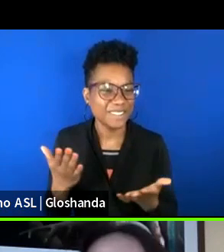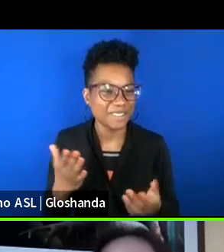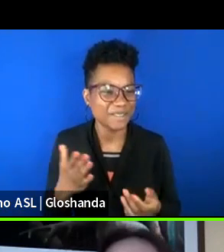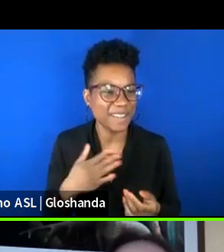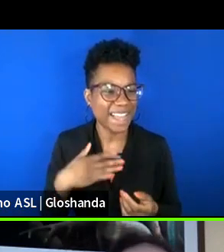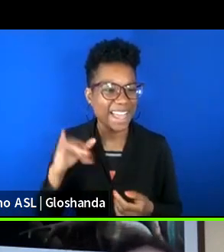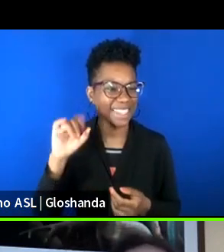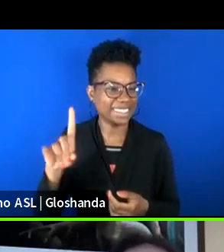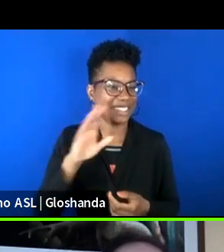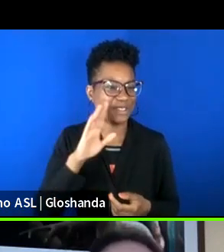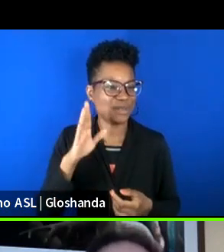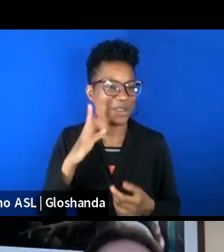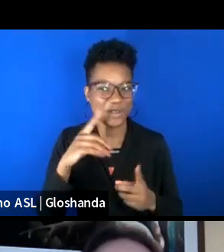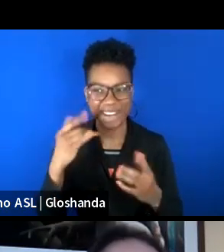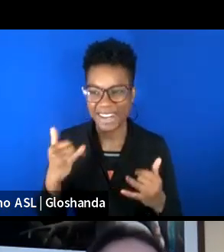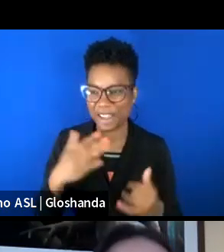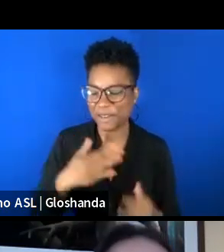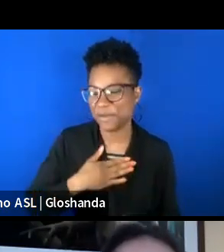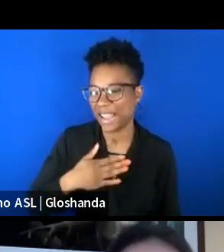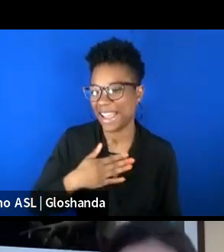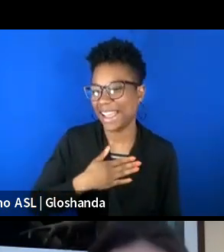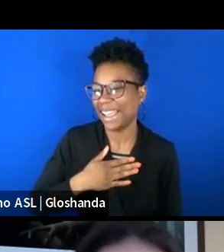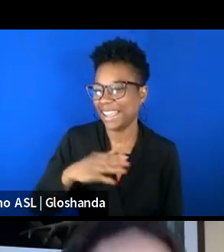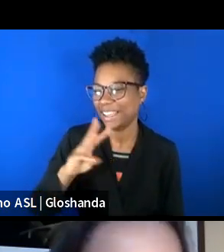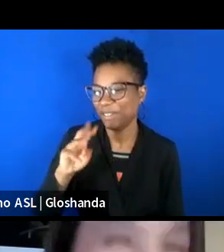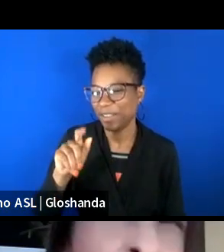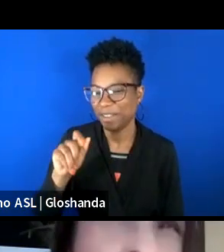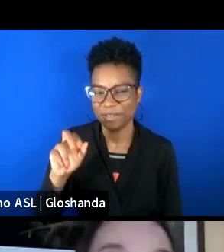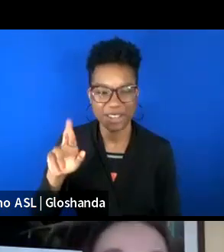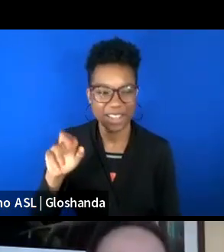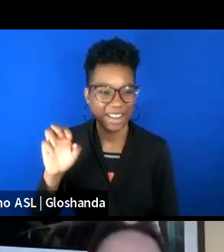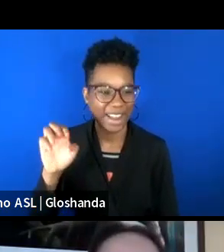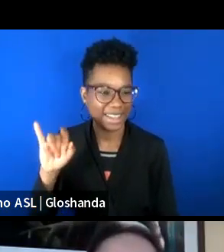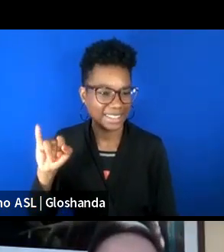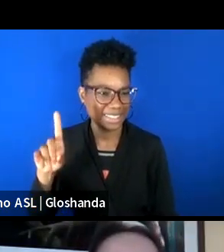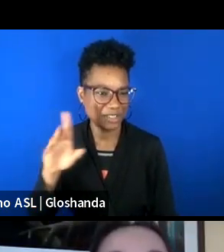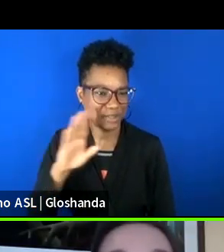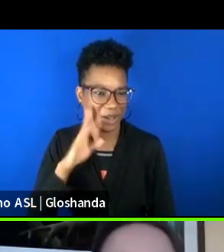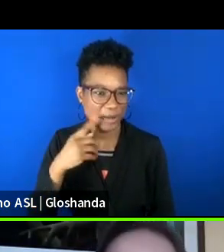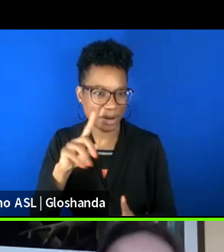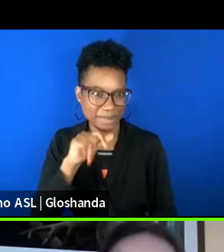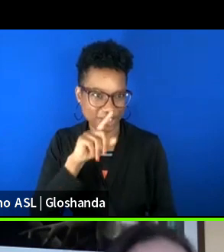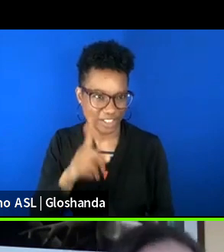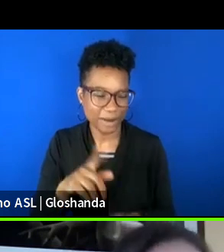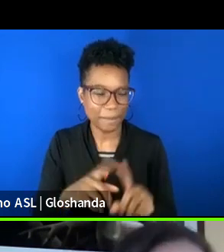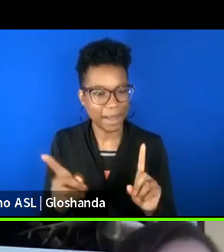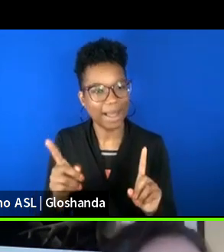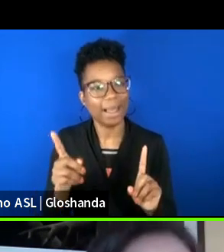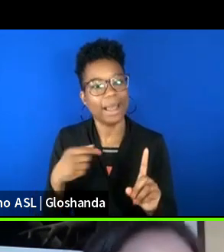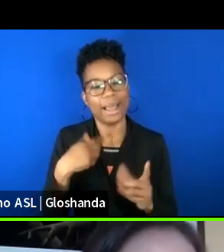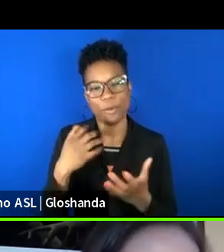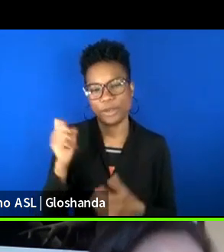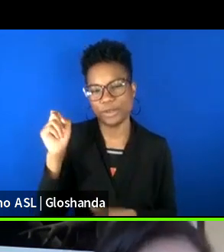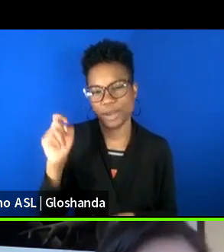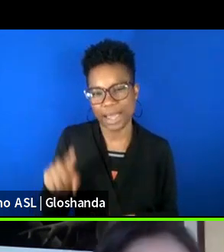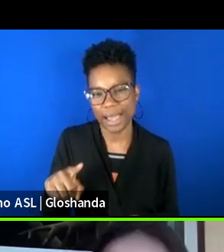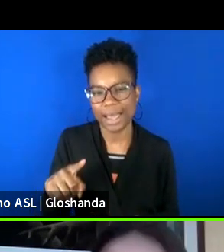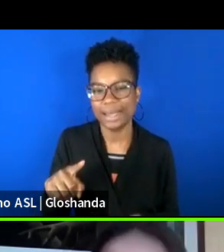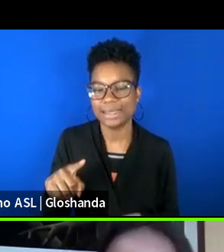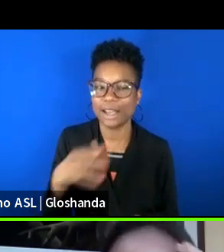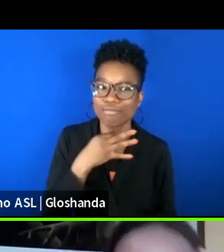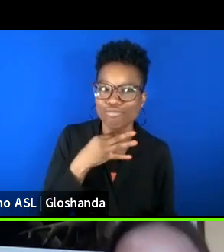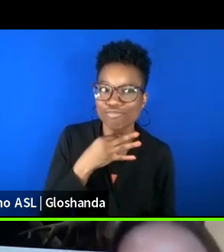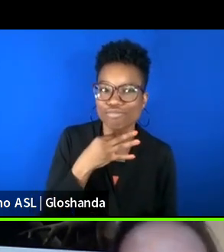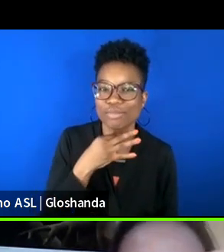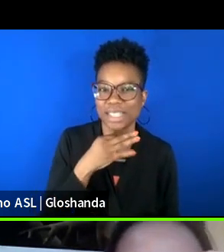now, but but I have something to go with this. I just wonder, I have a more of a question, inquiry kind of a thing,